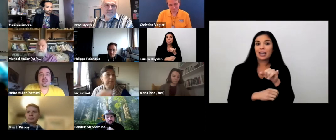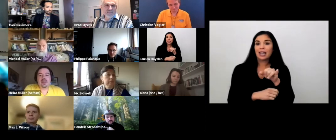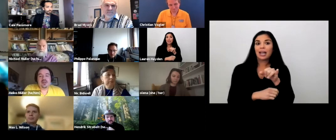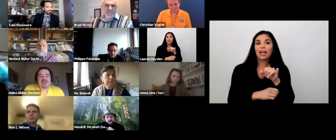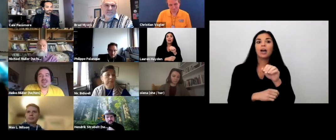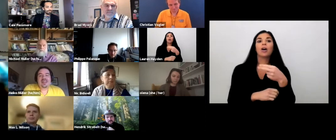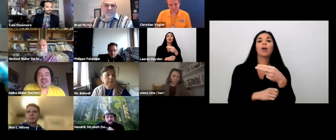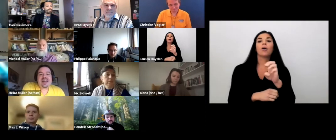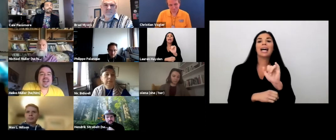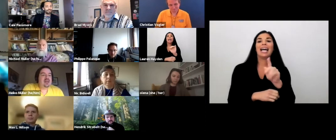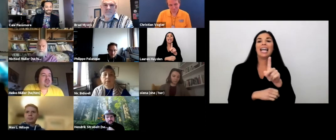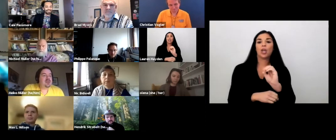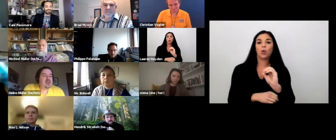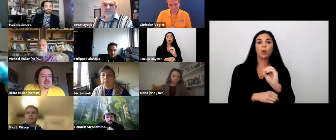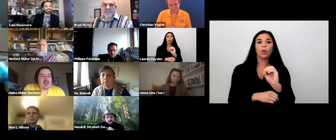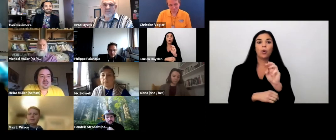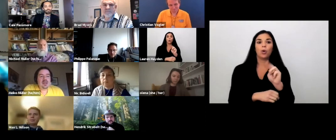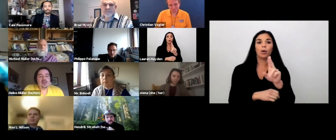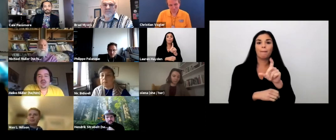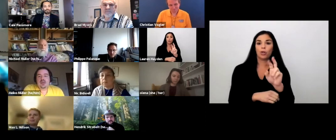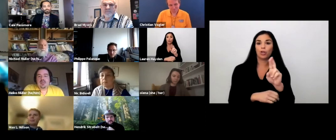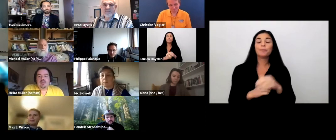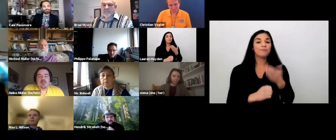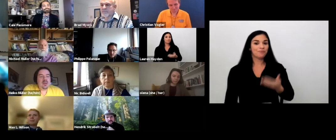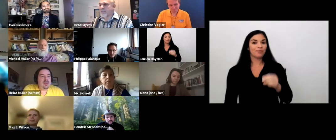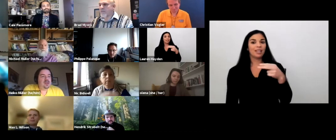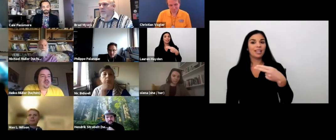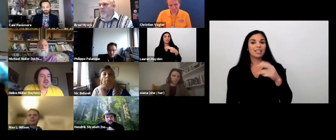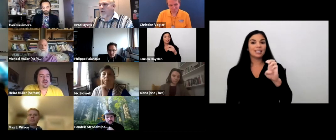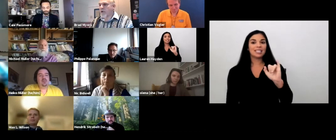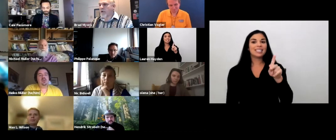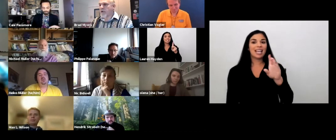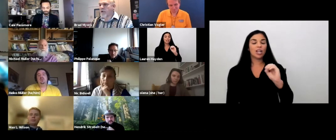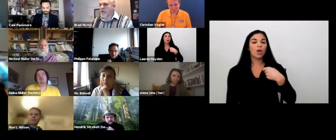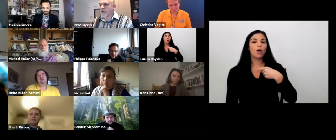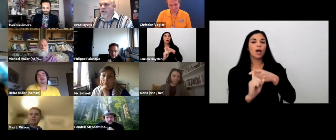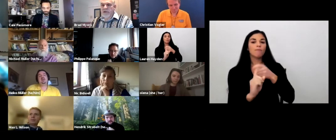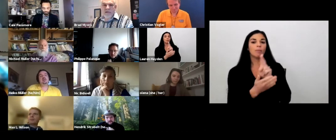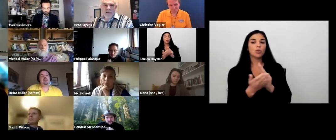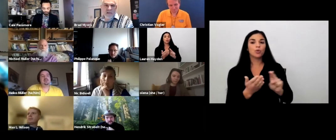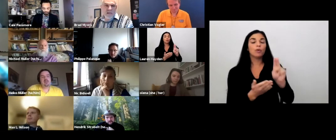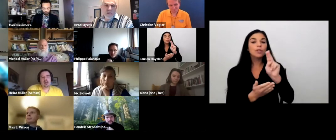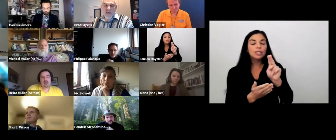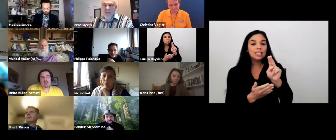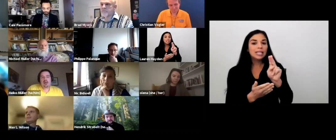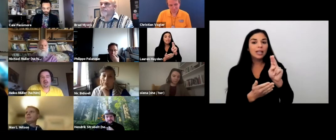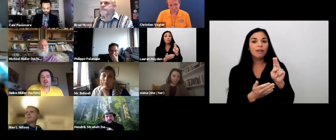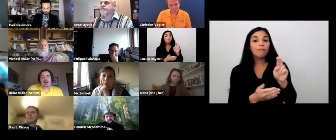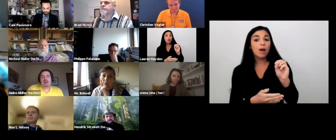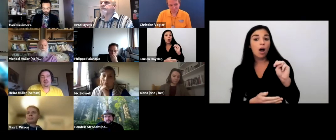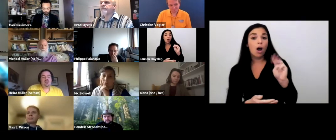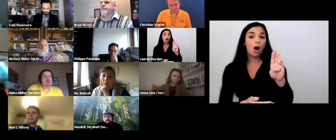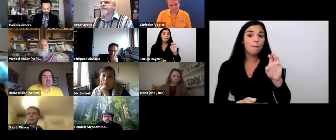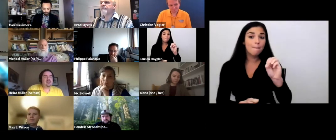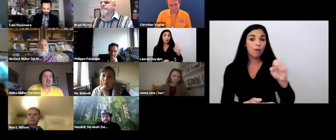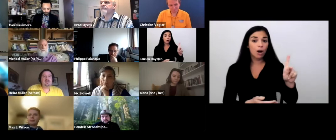Yes, it's Heiko. My name is Heiko. I'm from the University of Oldenburg in Germany, and